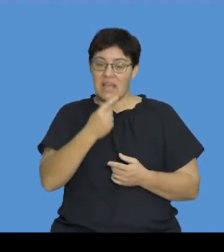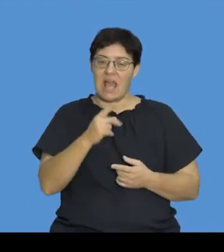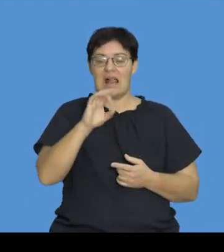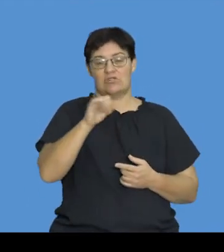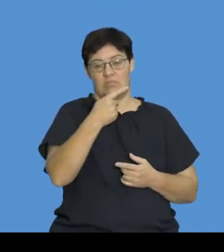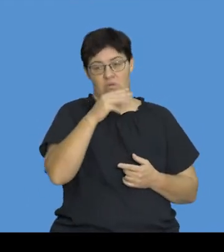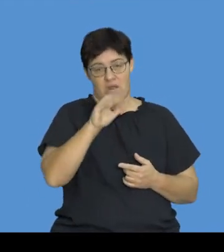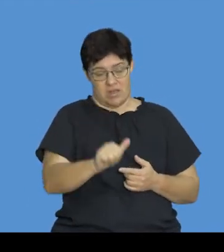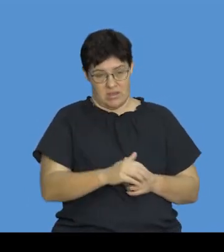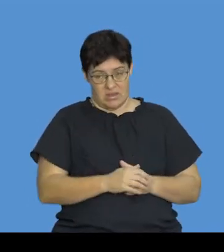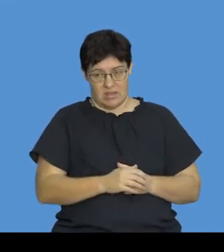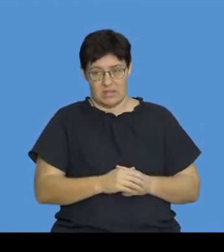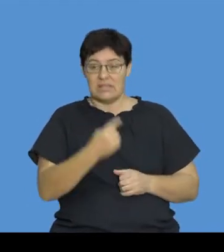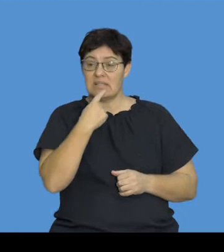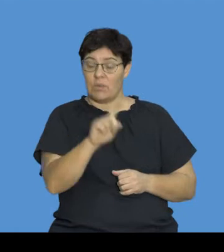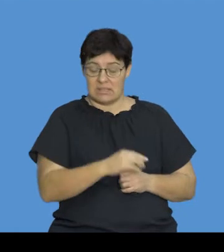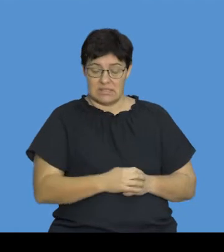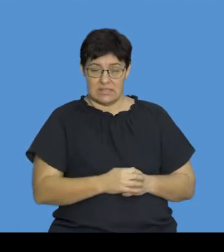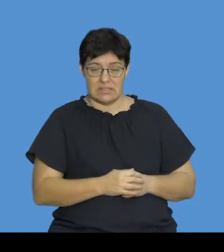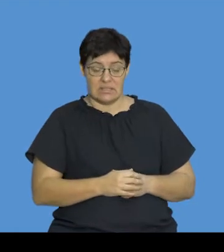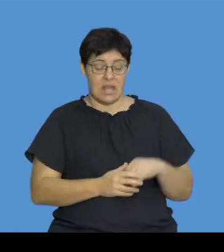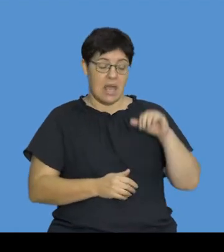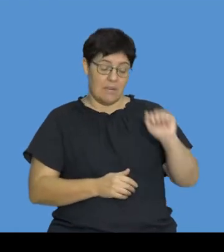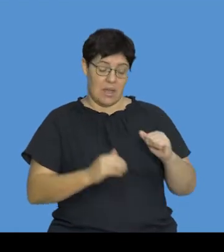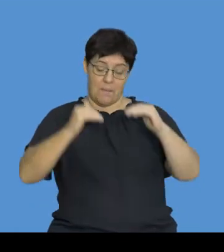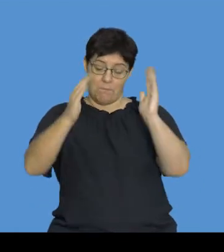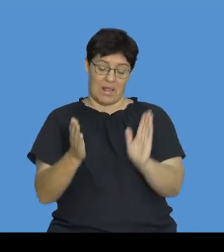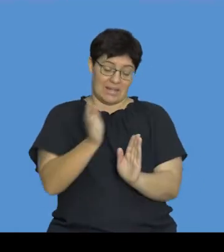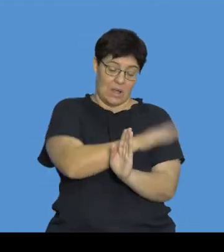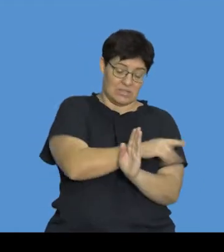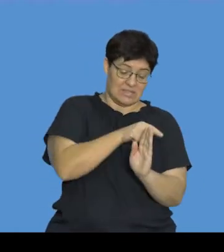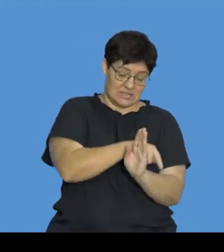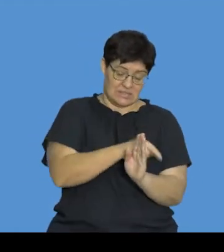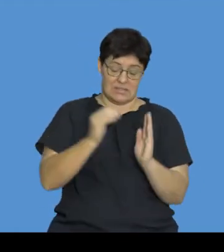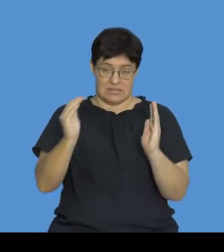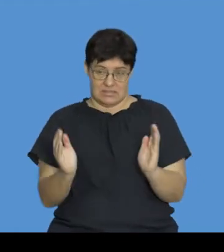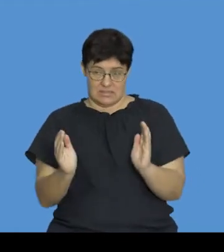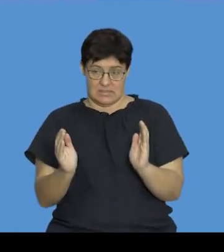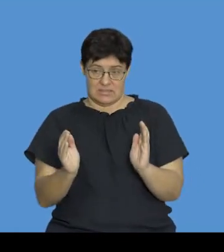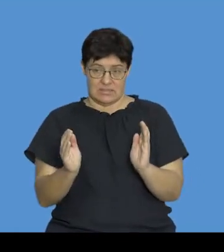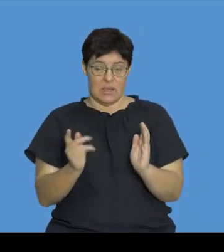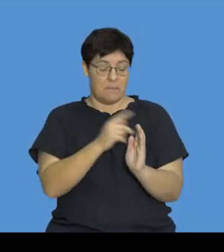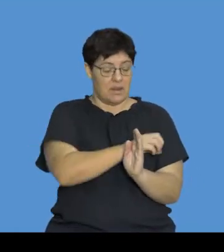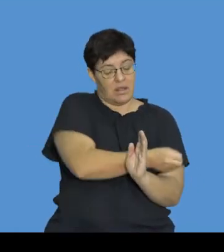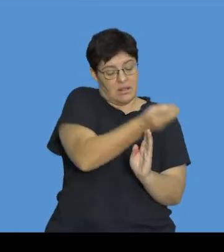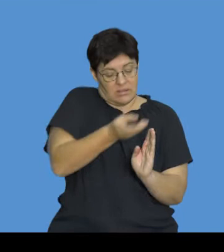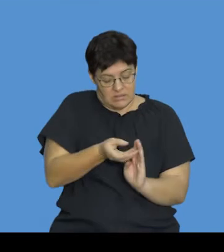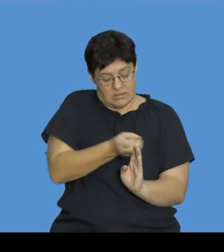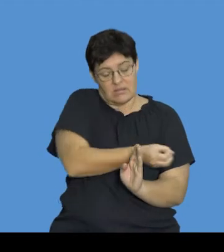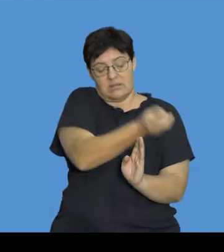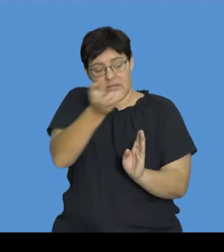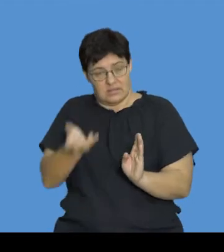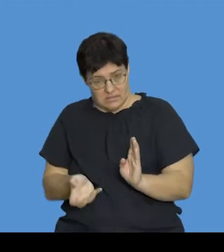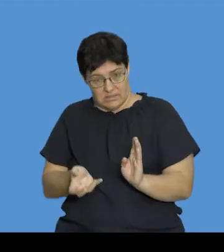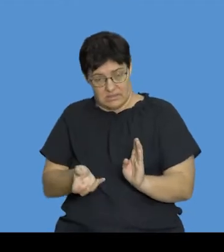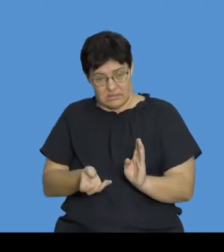algebra, says that when I have a term outside the bracket, I need to multiply it, I need to distribute it